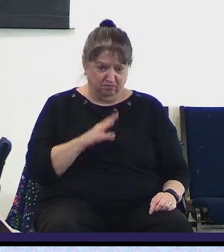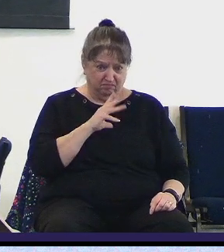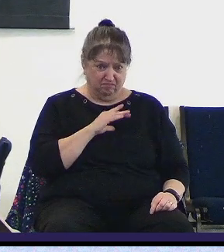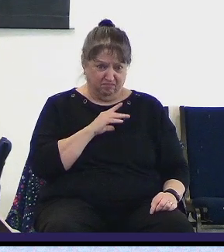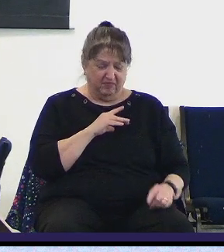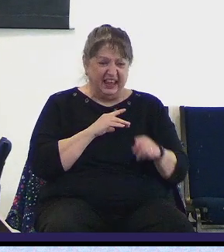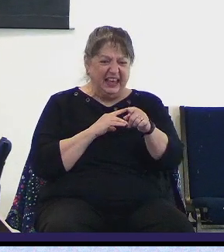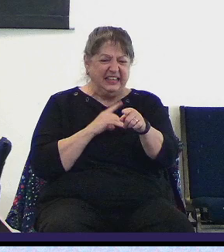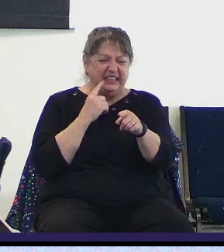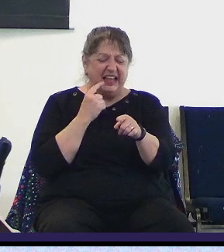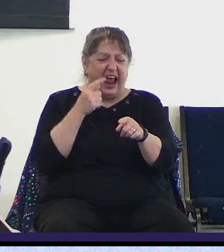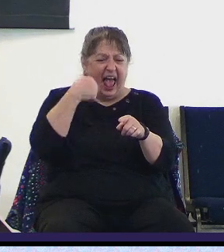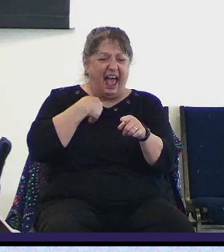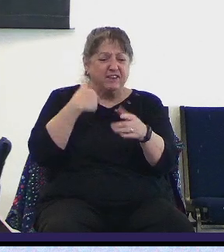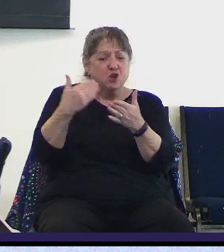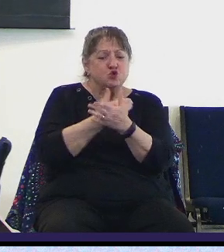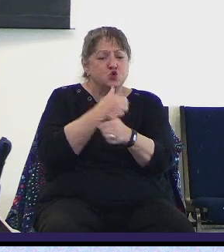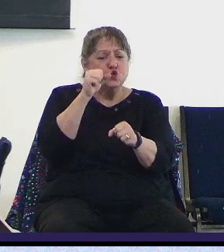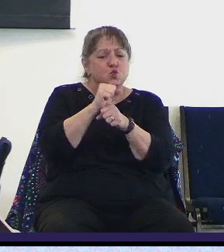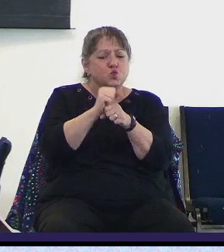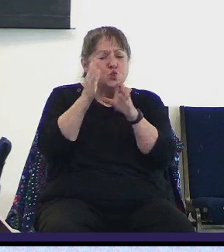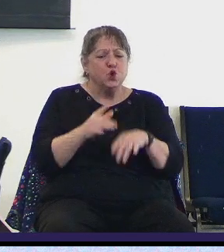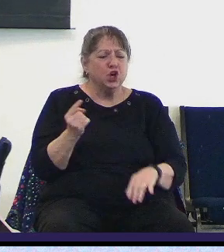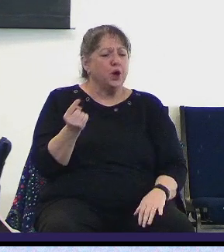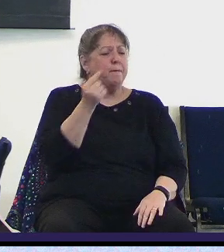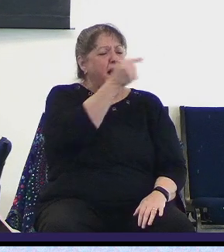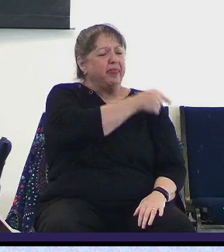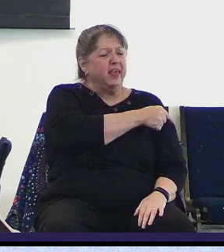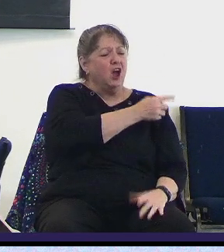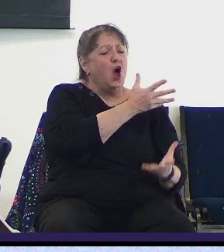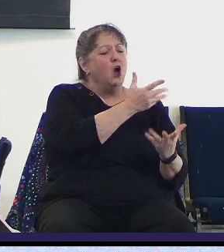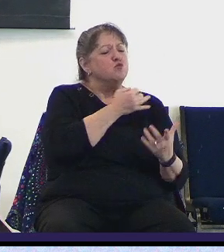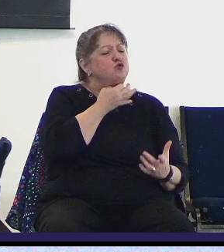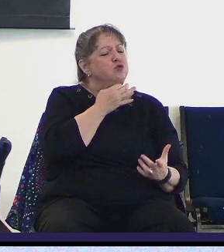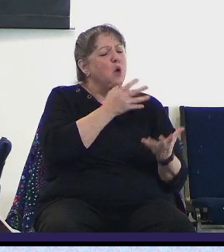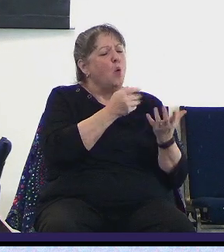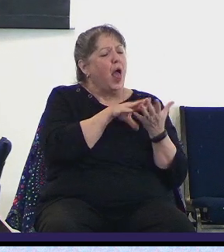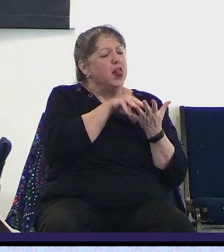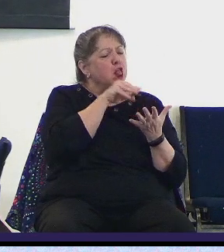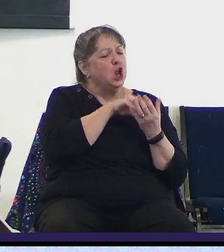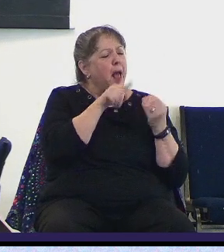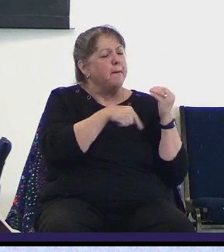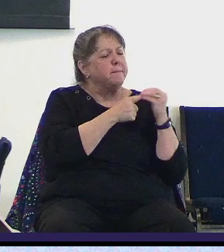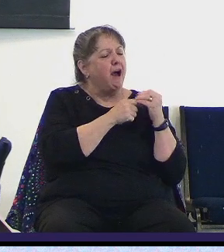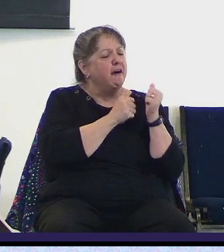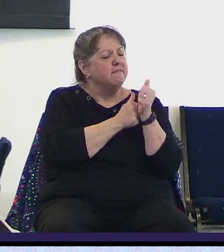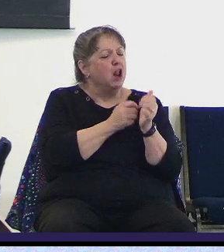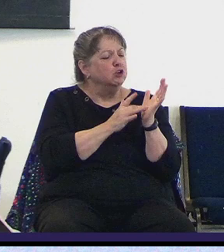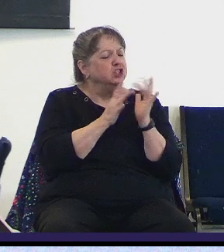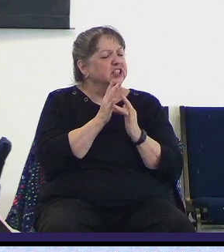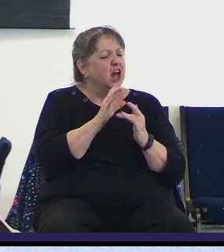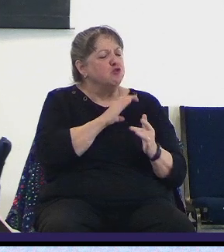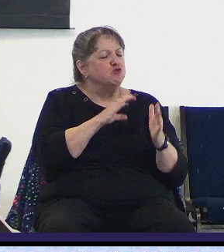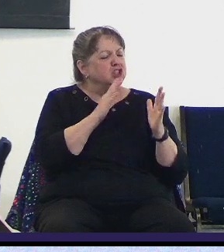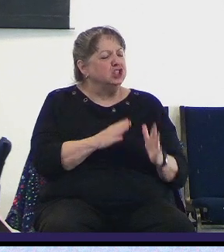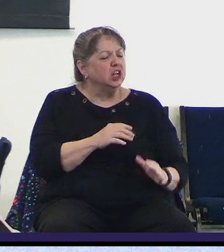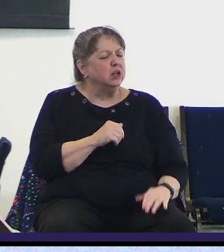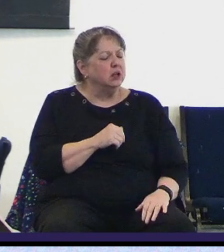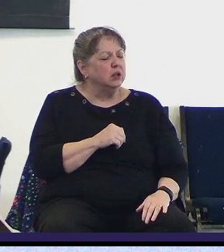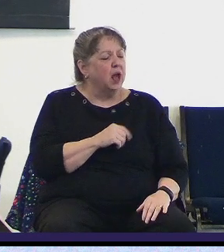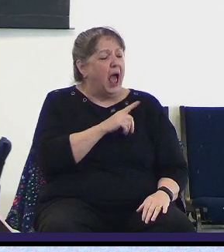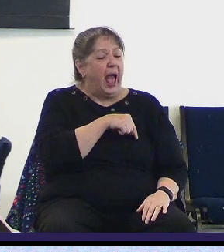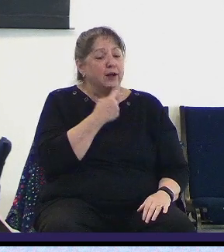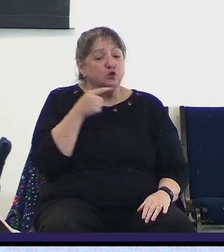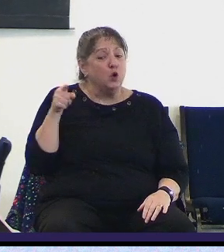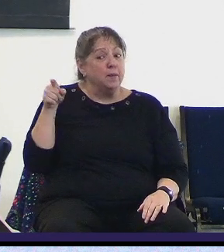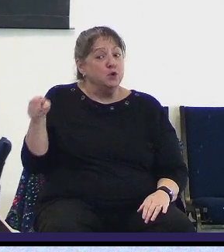a guy in the back that is interested in Christianity. And I told him that you're a pastor and that